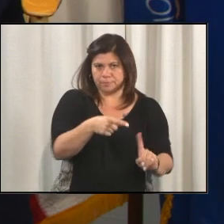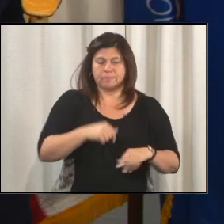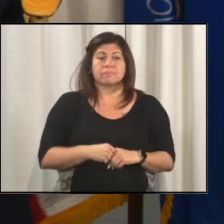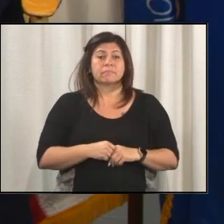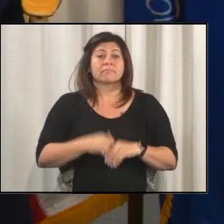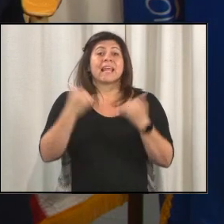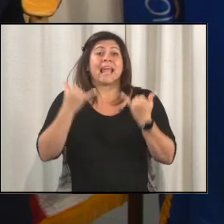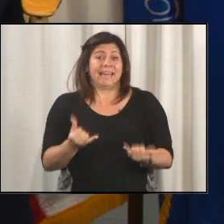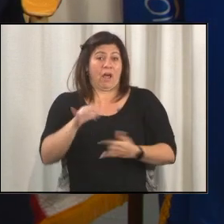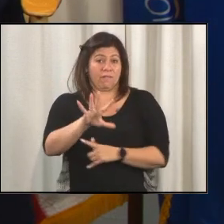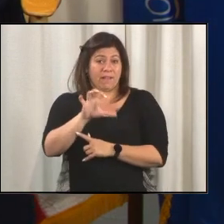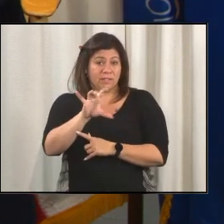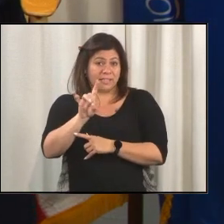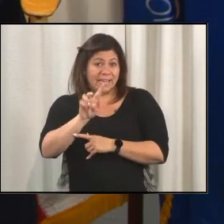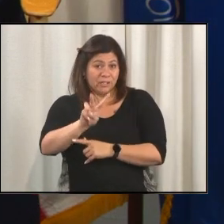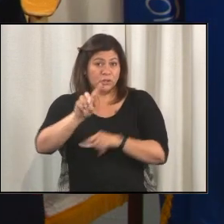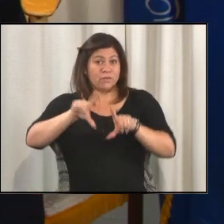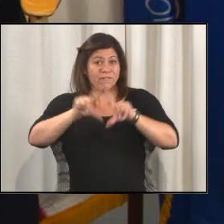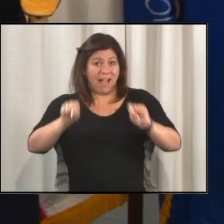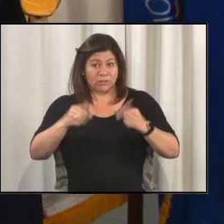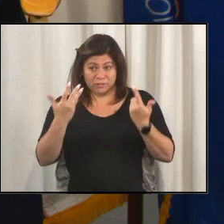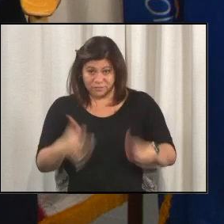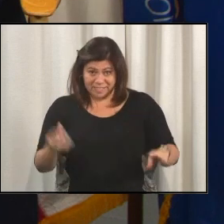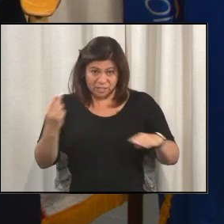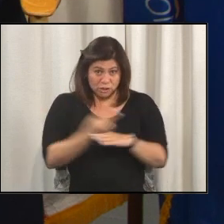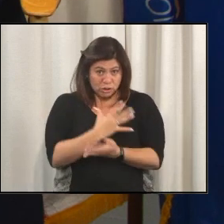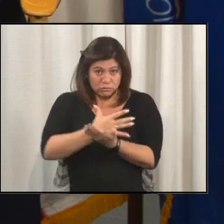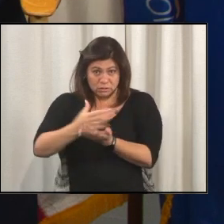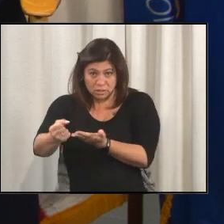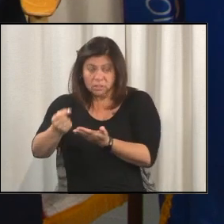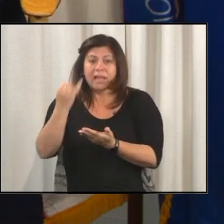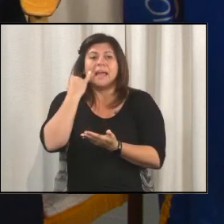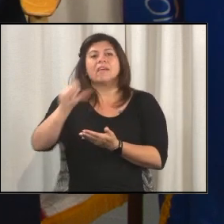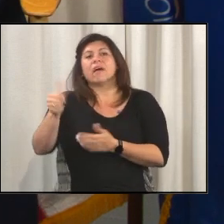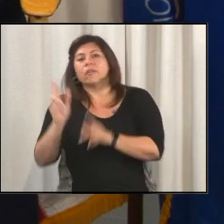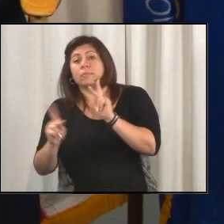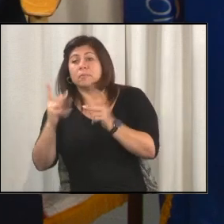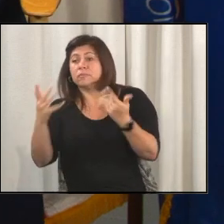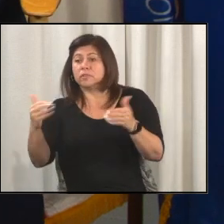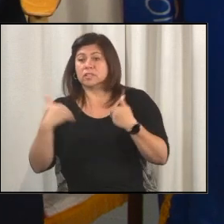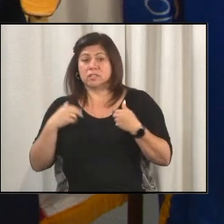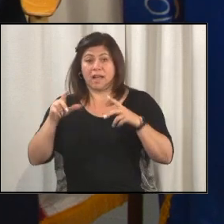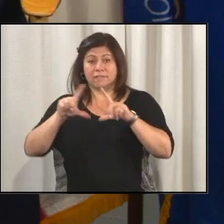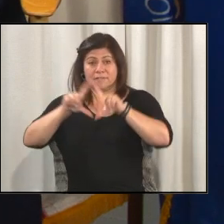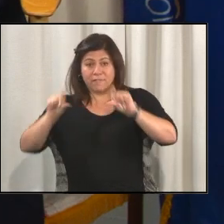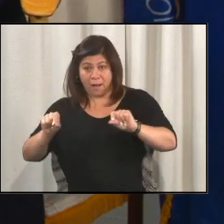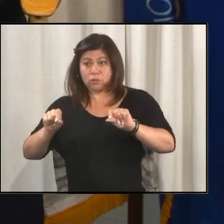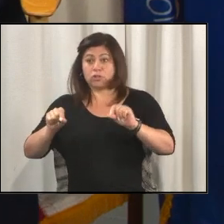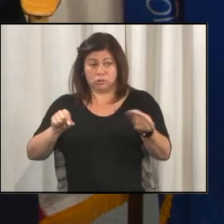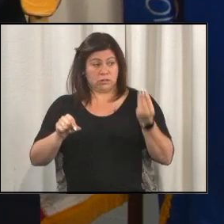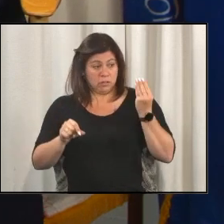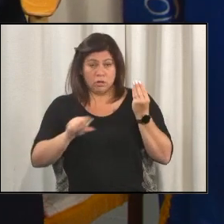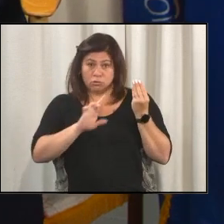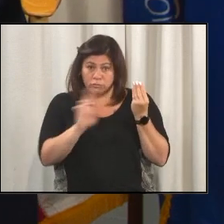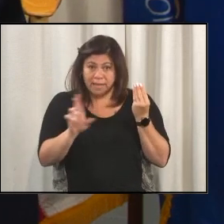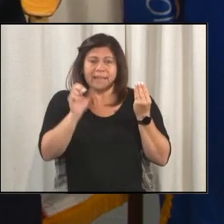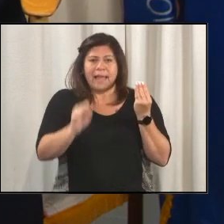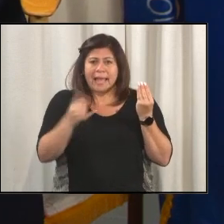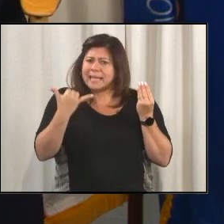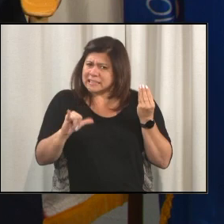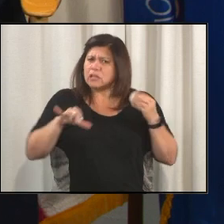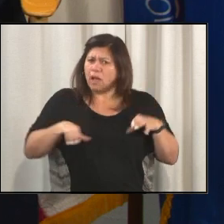that the 582 vouchers are used, if anyone else has a voucher in hand, they can still actively look